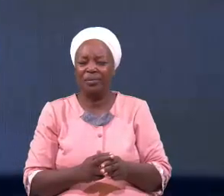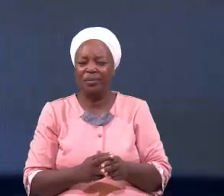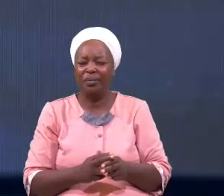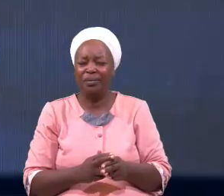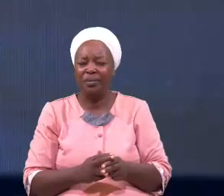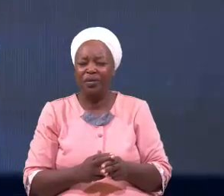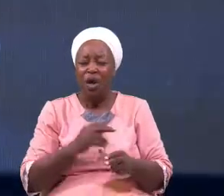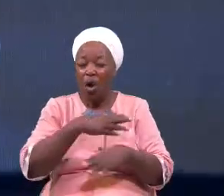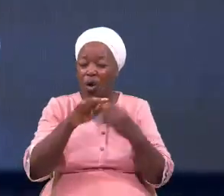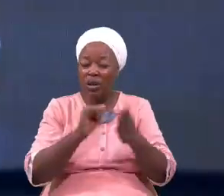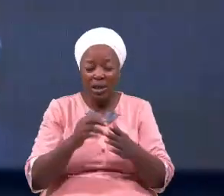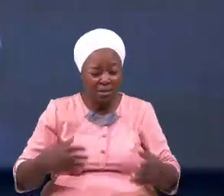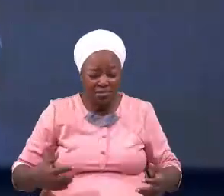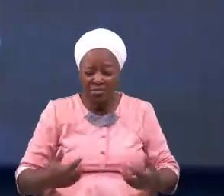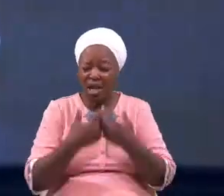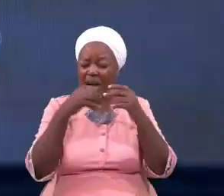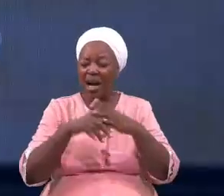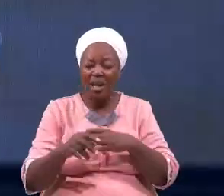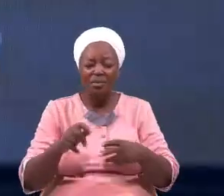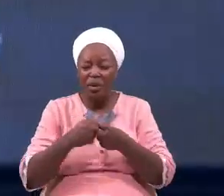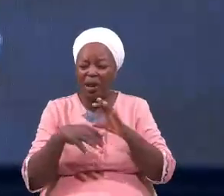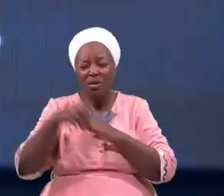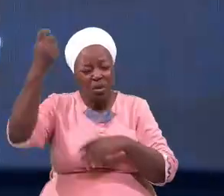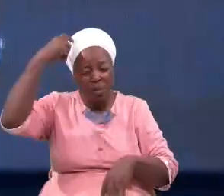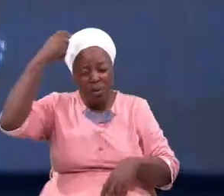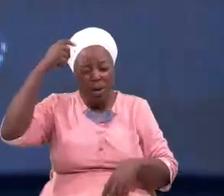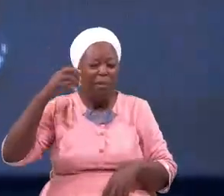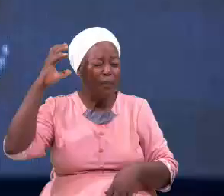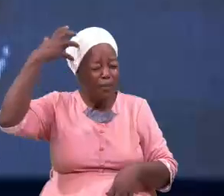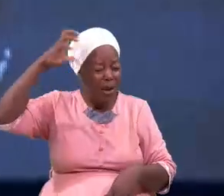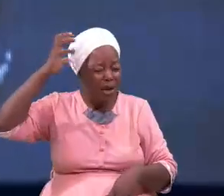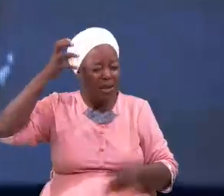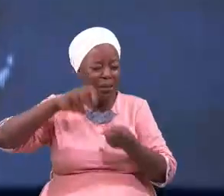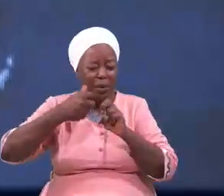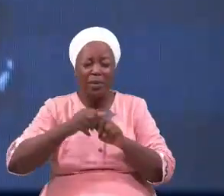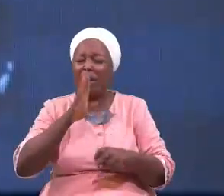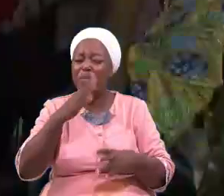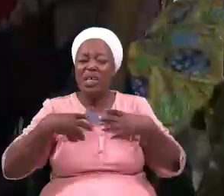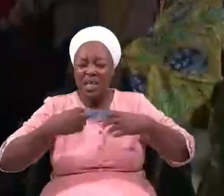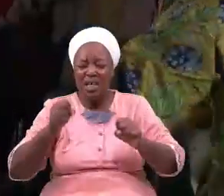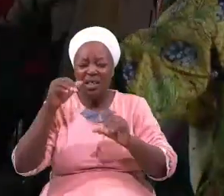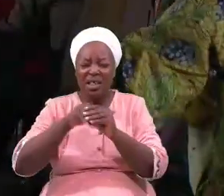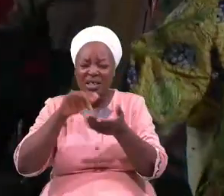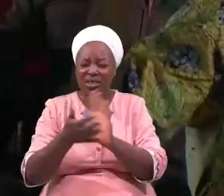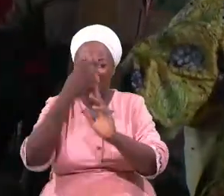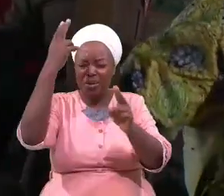all that attack and affliction in your brain, mental problem, be healed in Jesus'